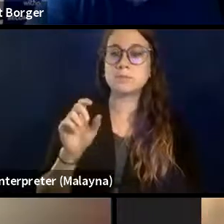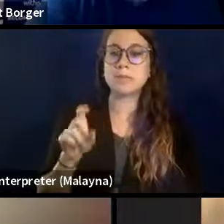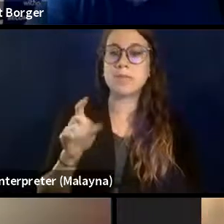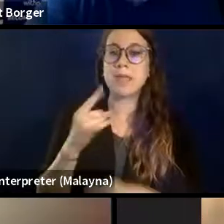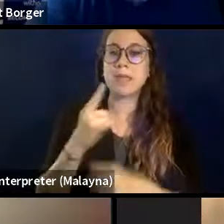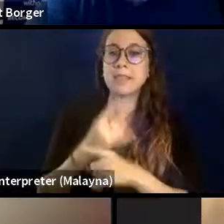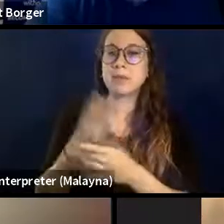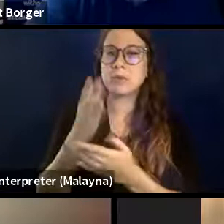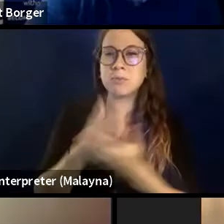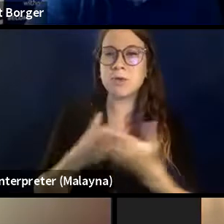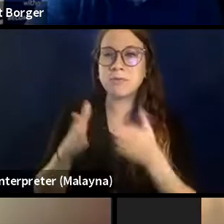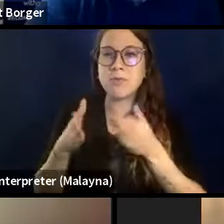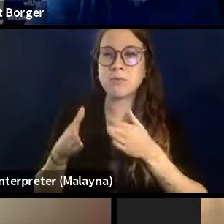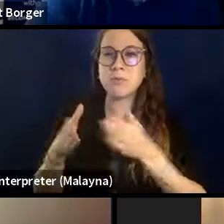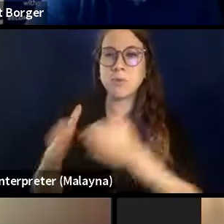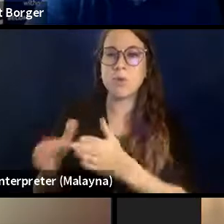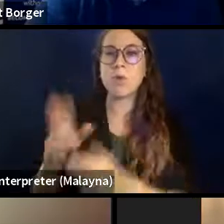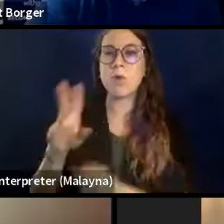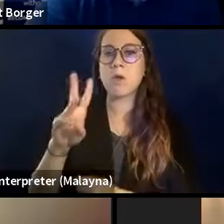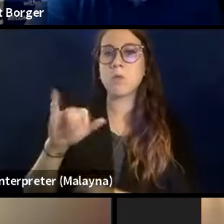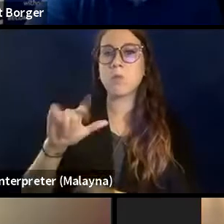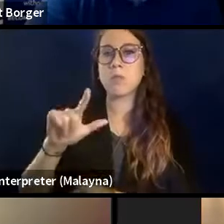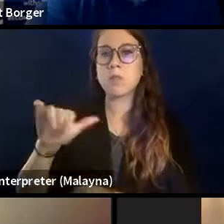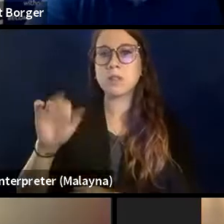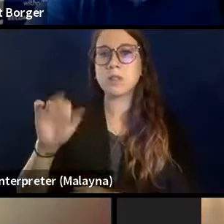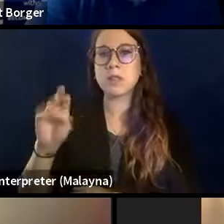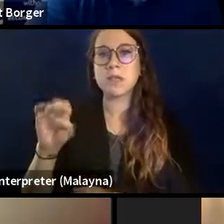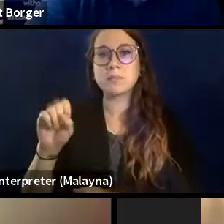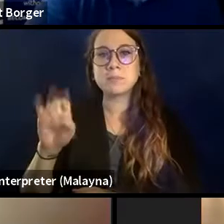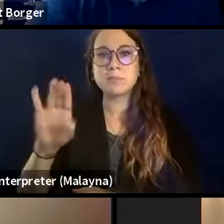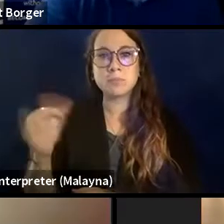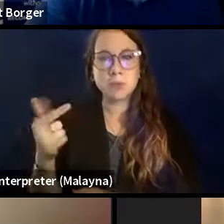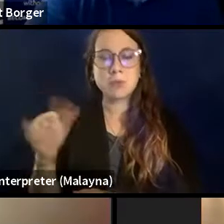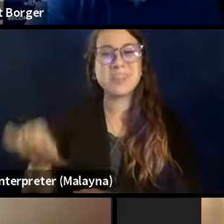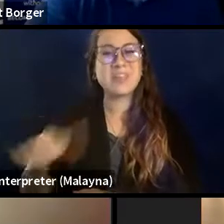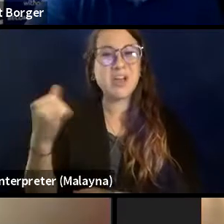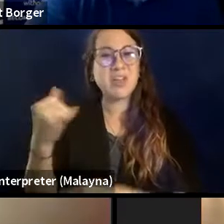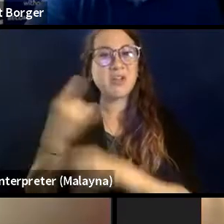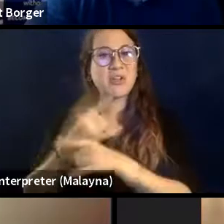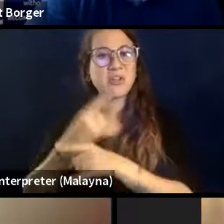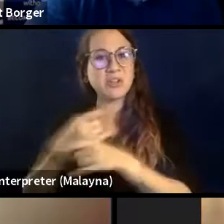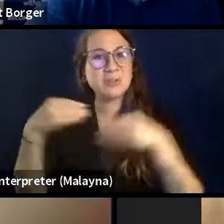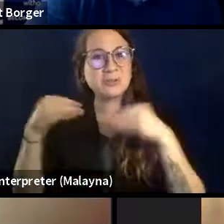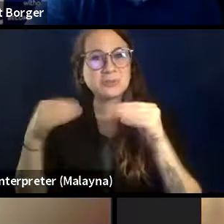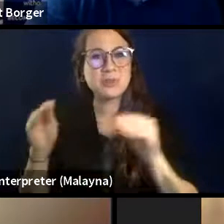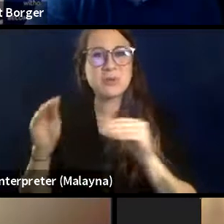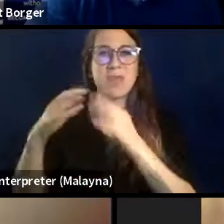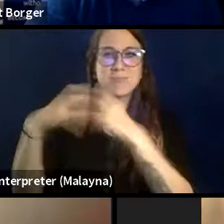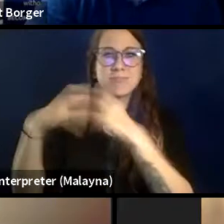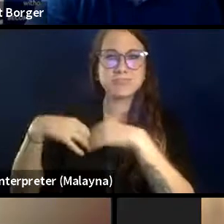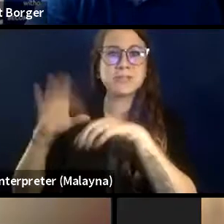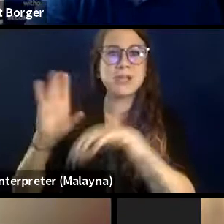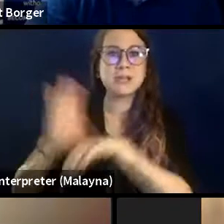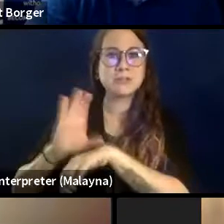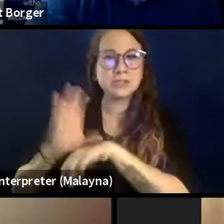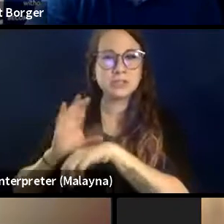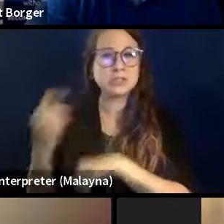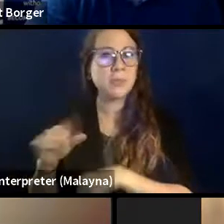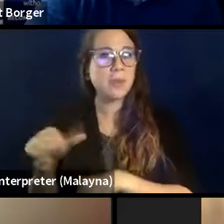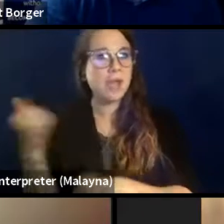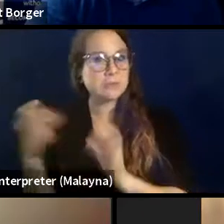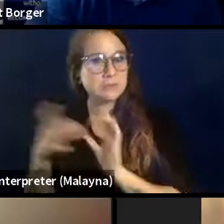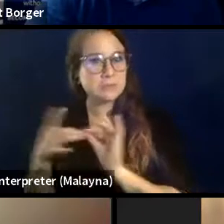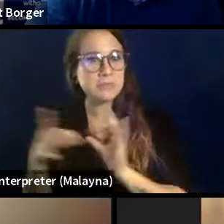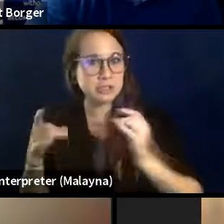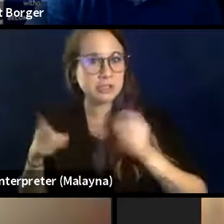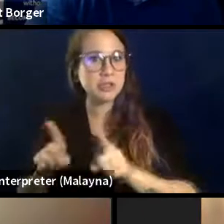on Bladensburg with other liquor stores, the burned out church. I know someone else has mentioned that in the chat during this